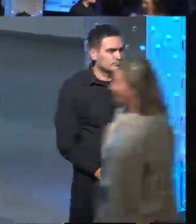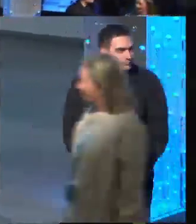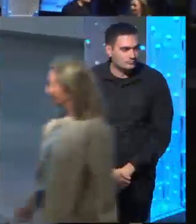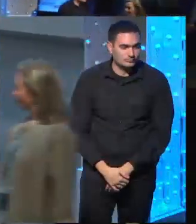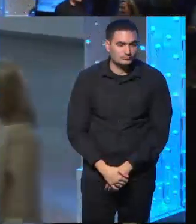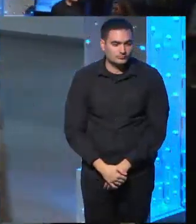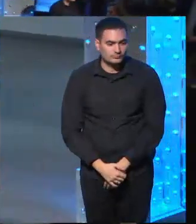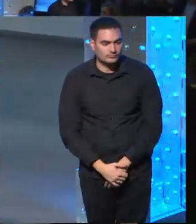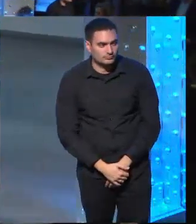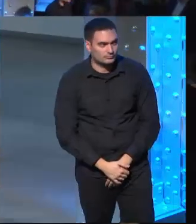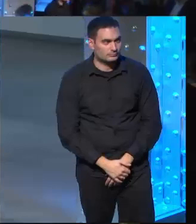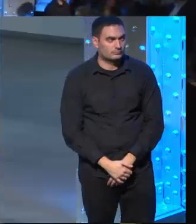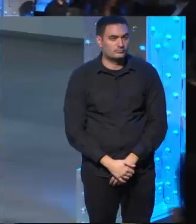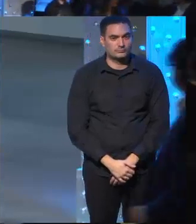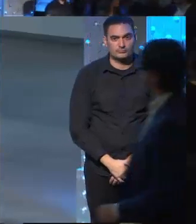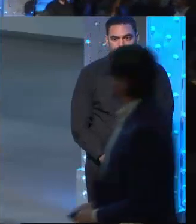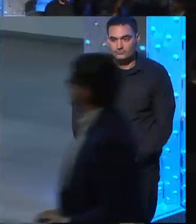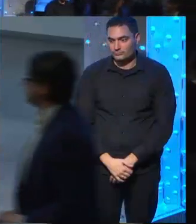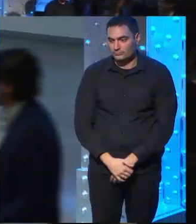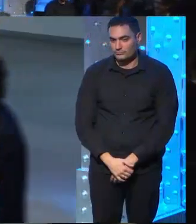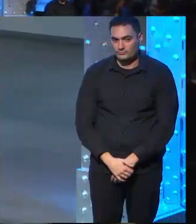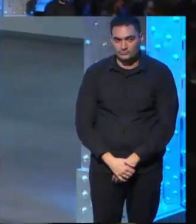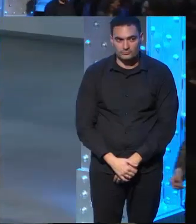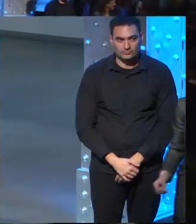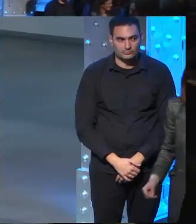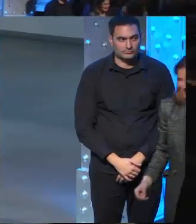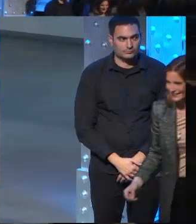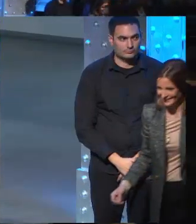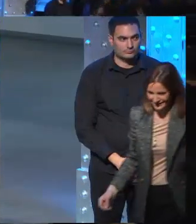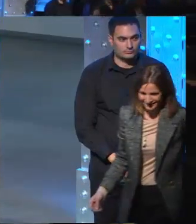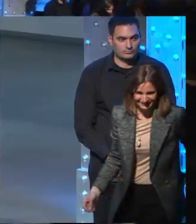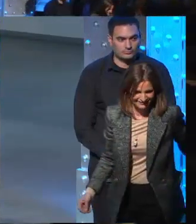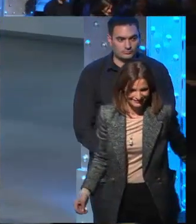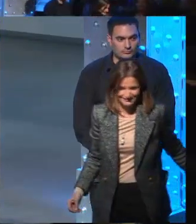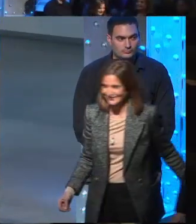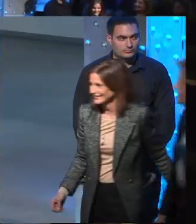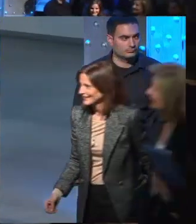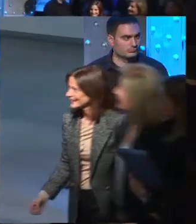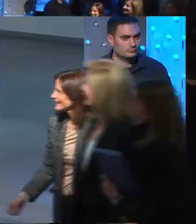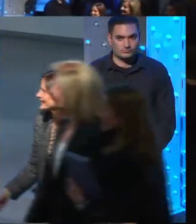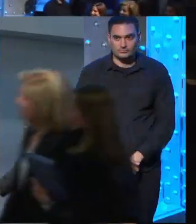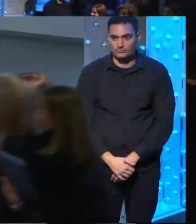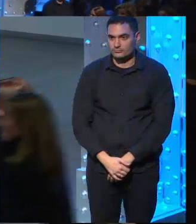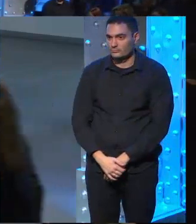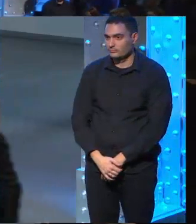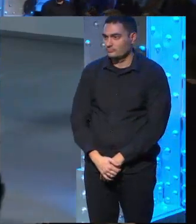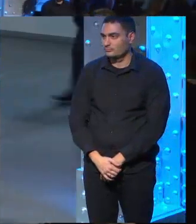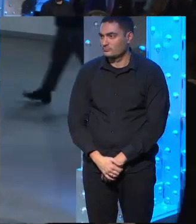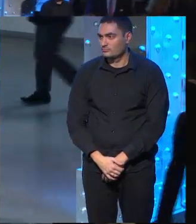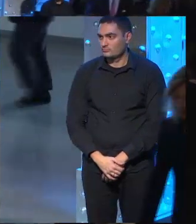Ahora creo que hay un vídeo. I think they will play a video now. This is a